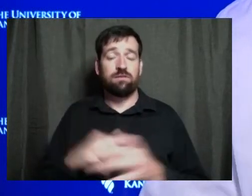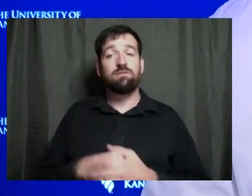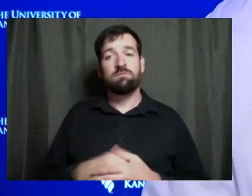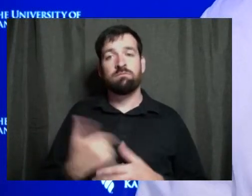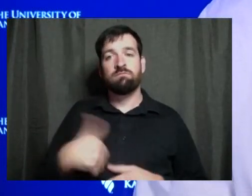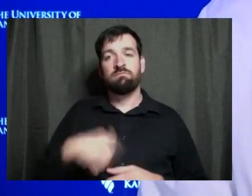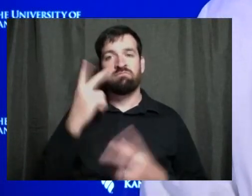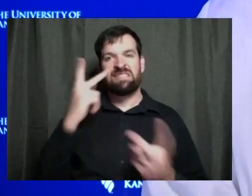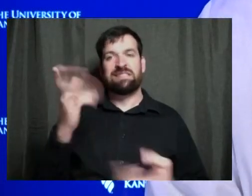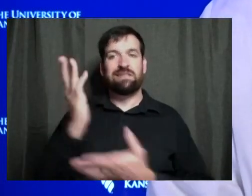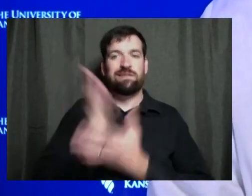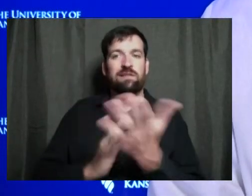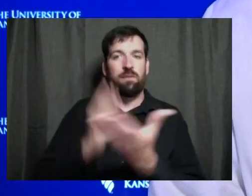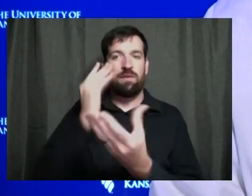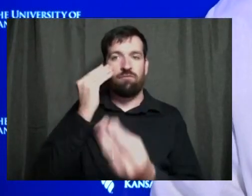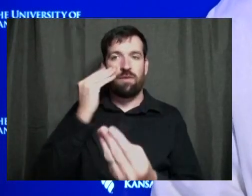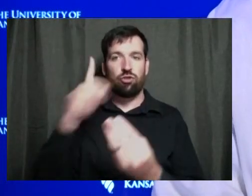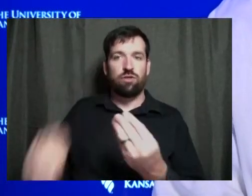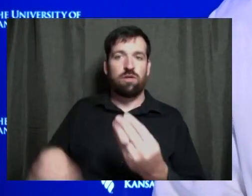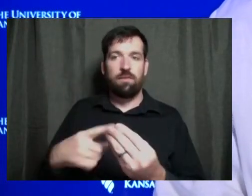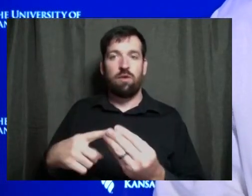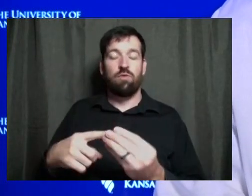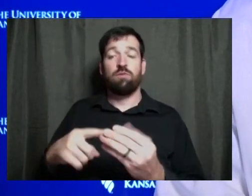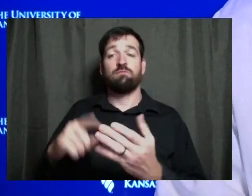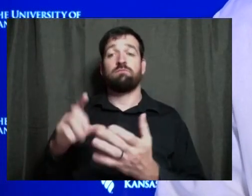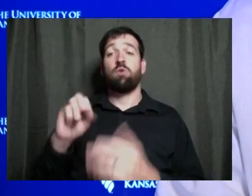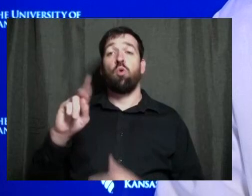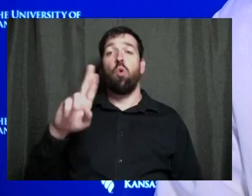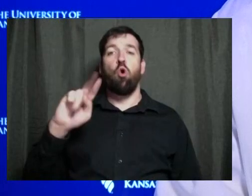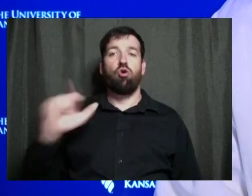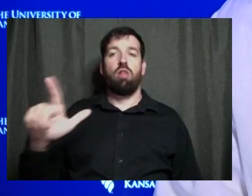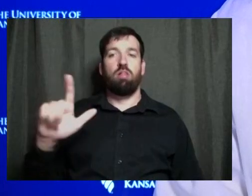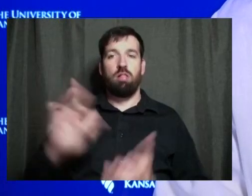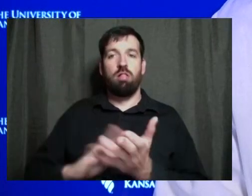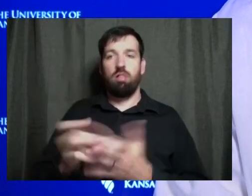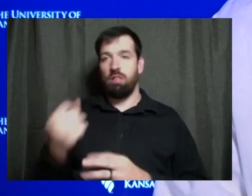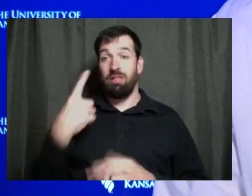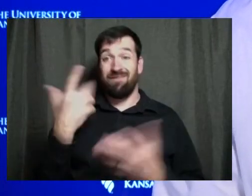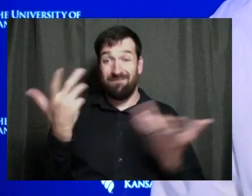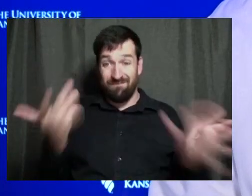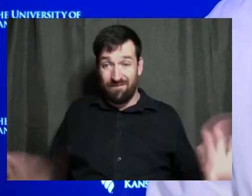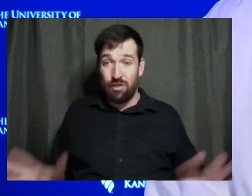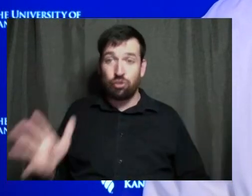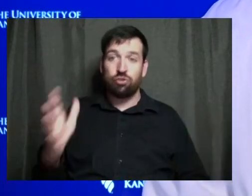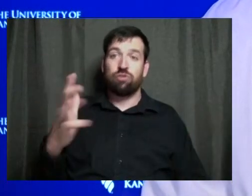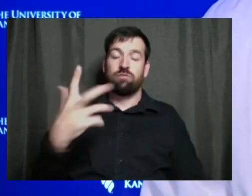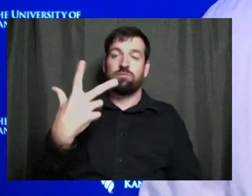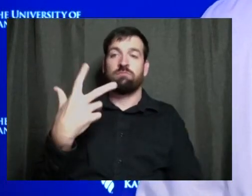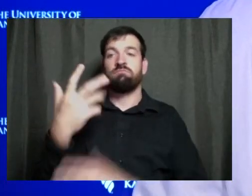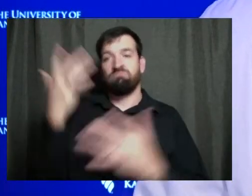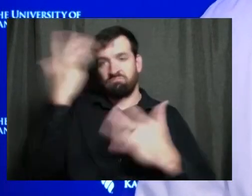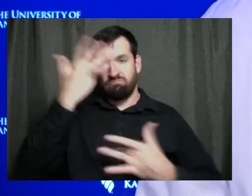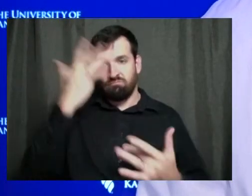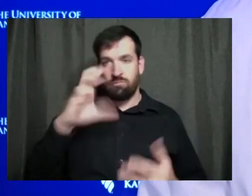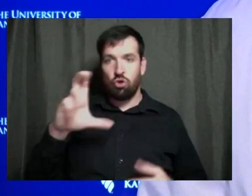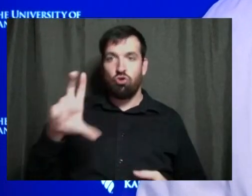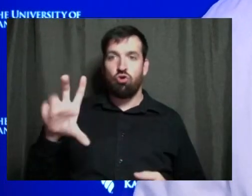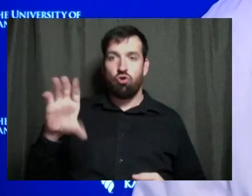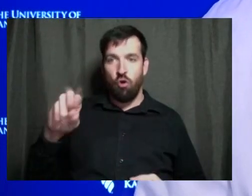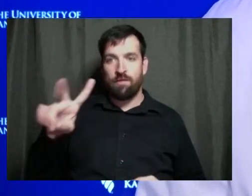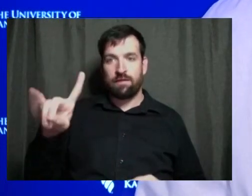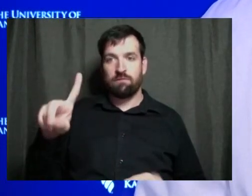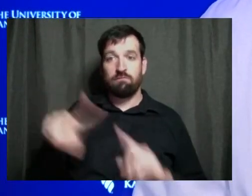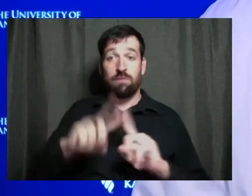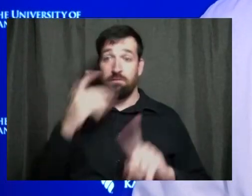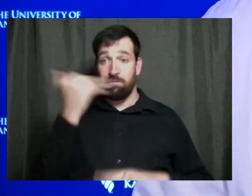information coming about an oral therapeutic after you get COVID, but the best prevention, the best thing to do to reduce your risk of